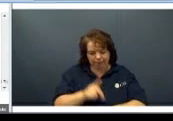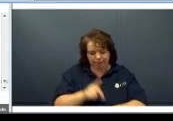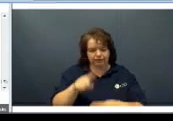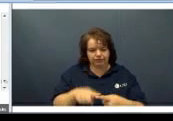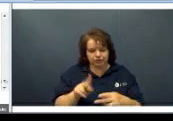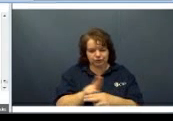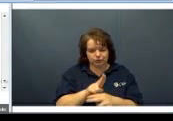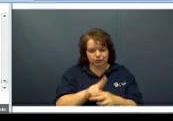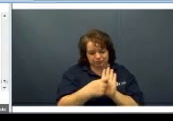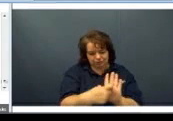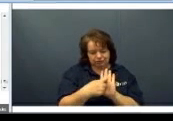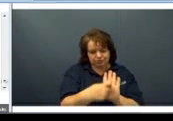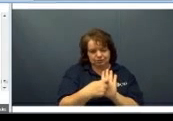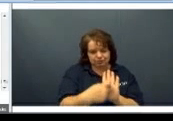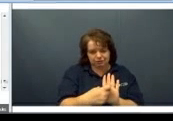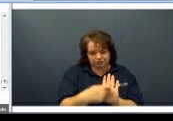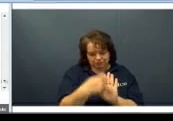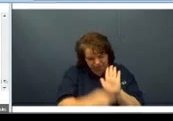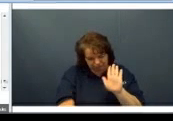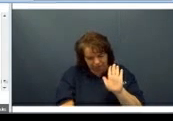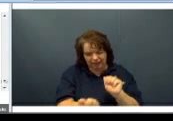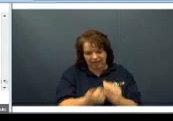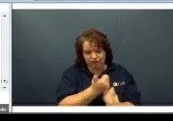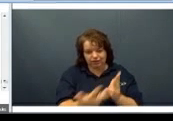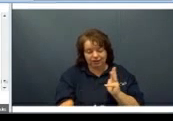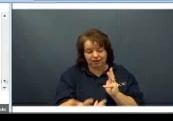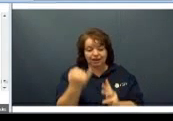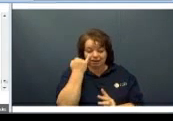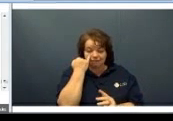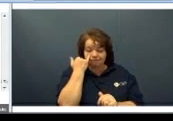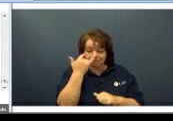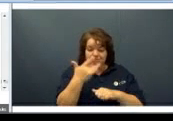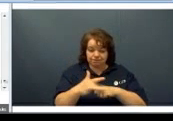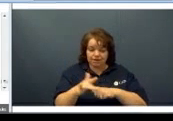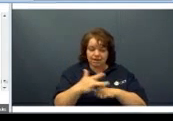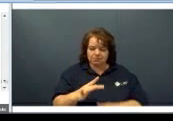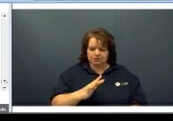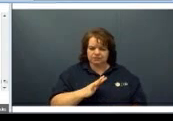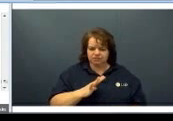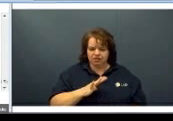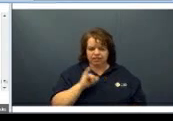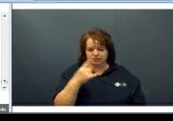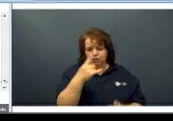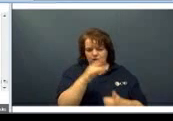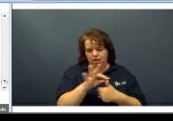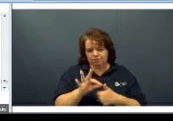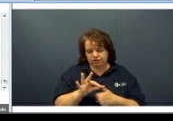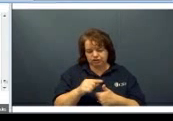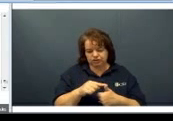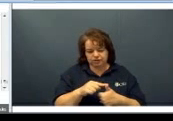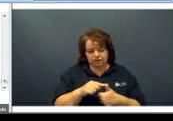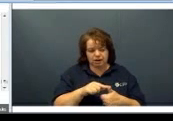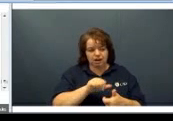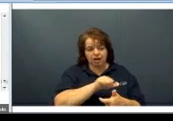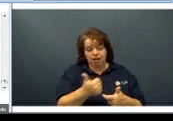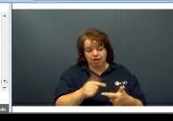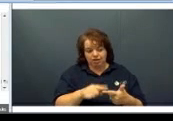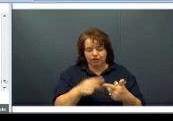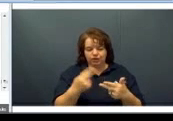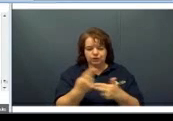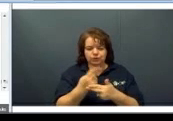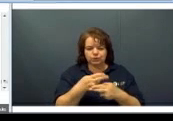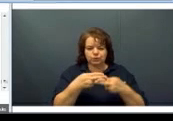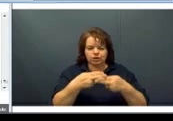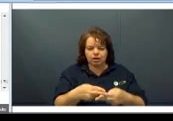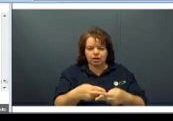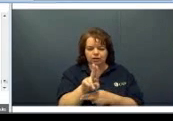people feel compelled to use paper and pen and to write everything down. If that's available to you, that is one